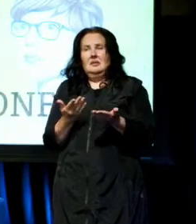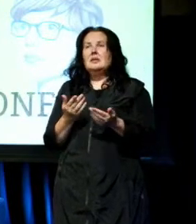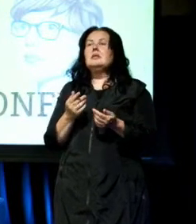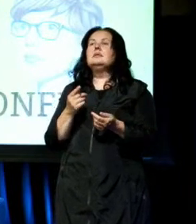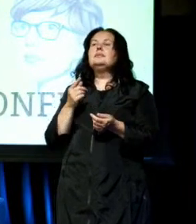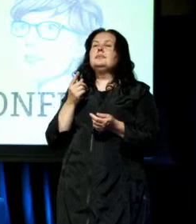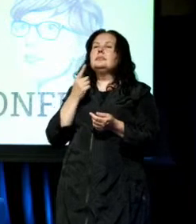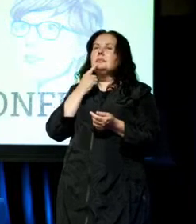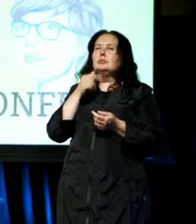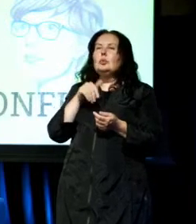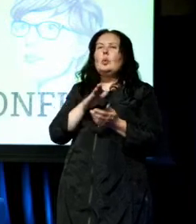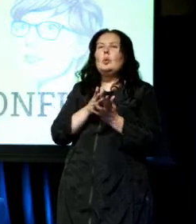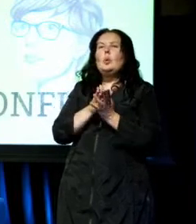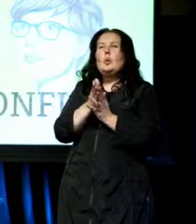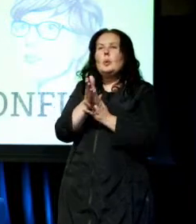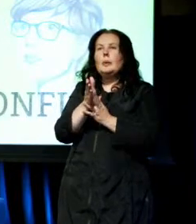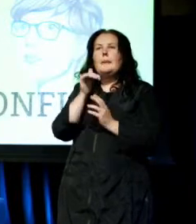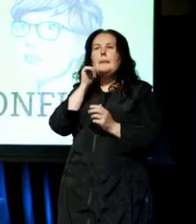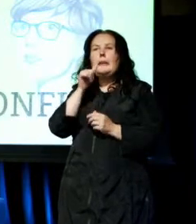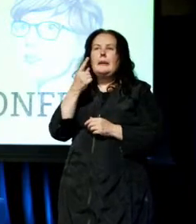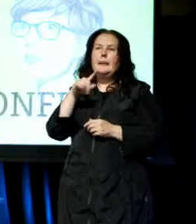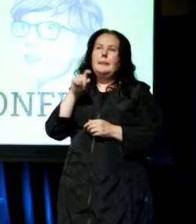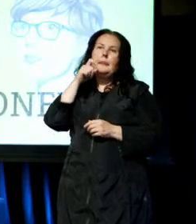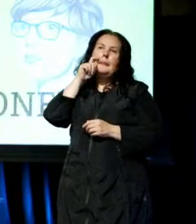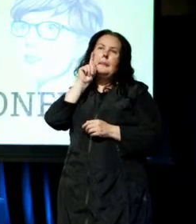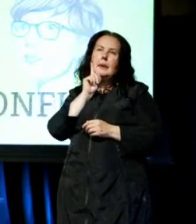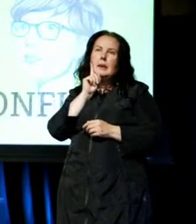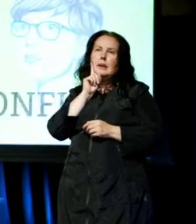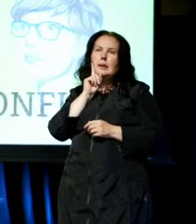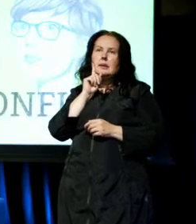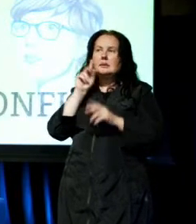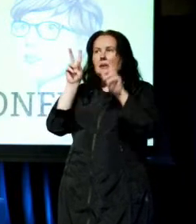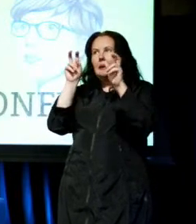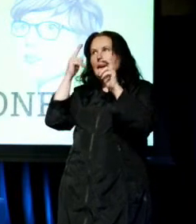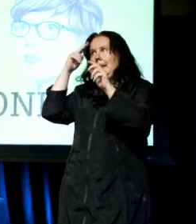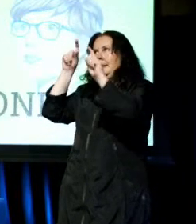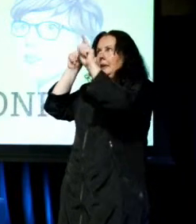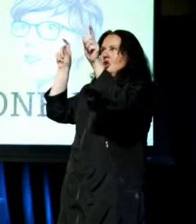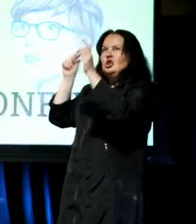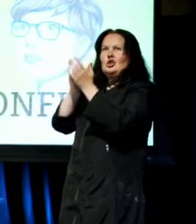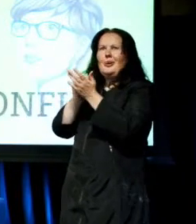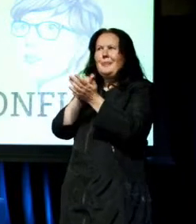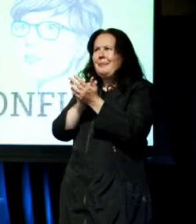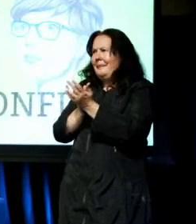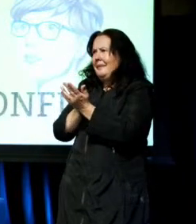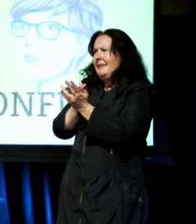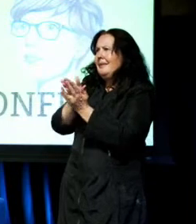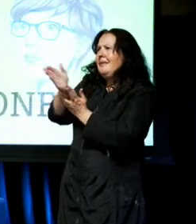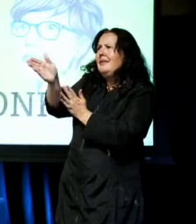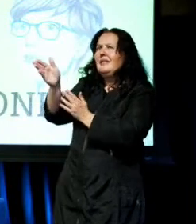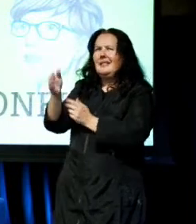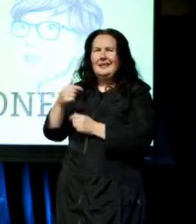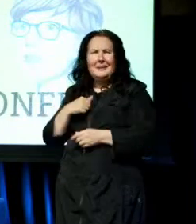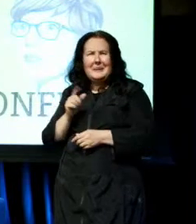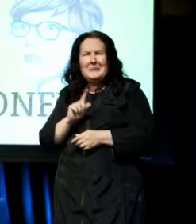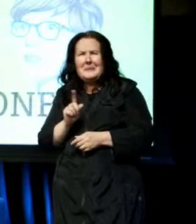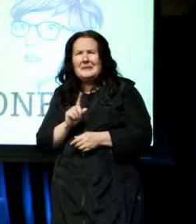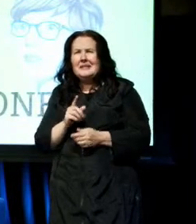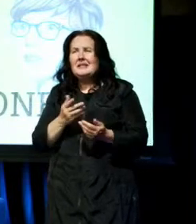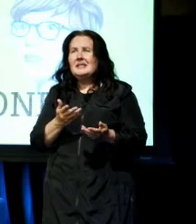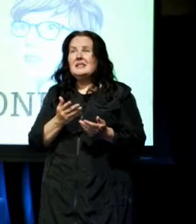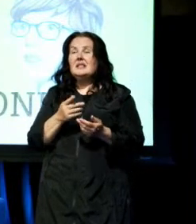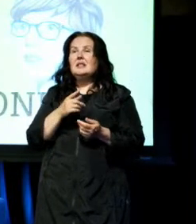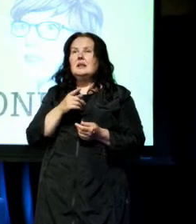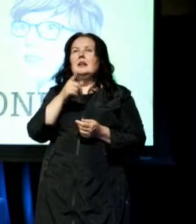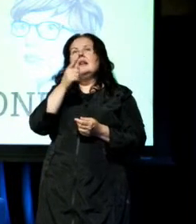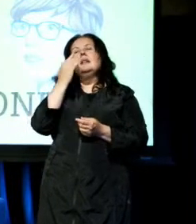go through black and pink or something. It's the name of a shop. Just like, what? And she was like, well, actually, you need